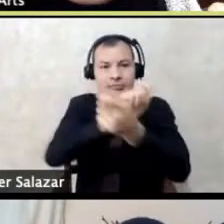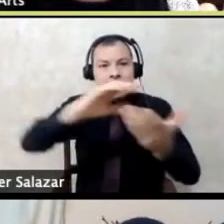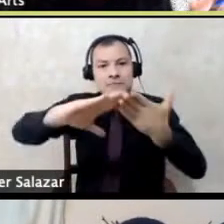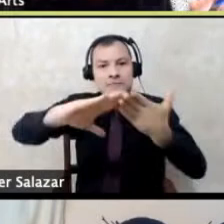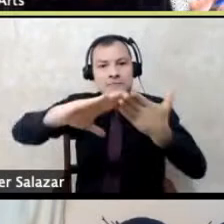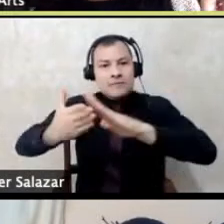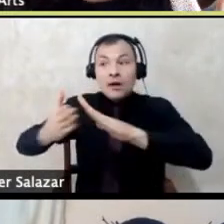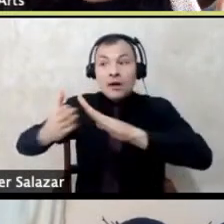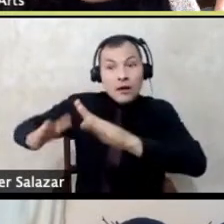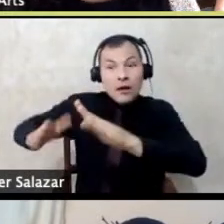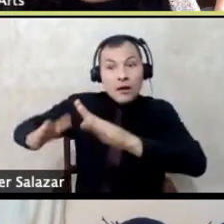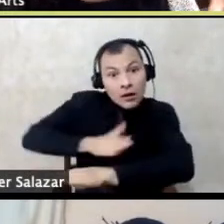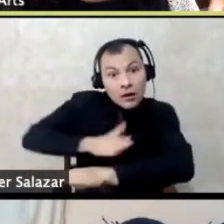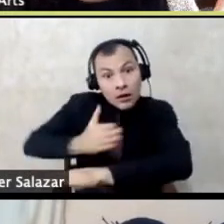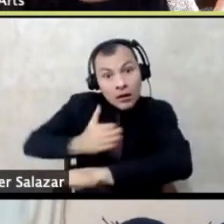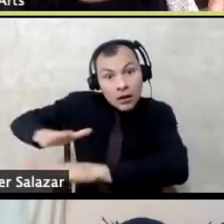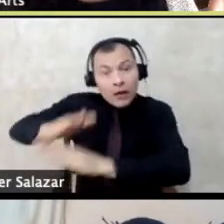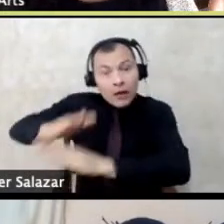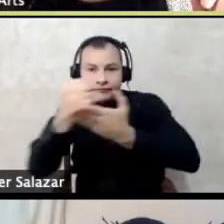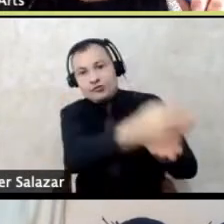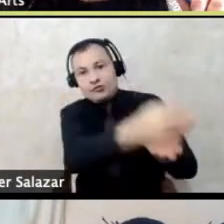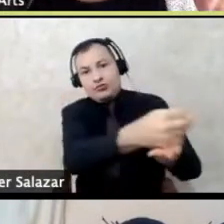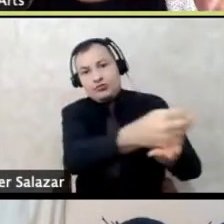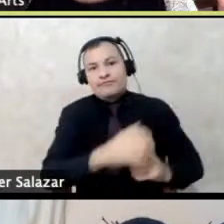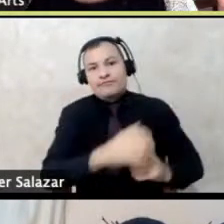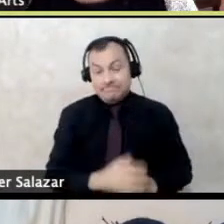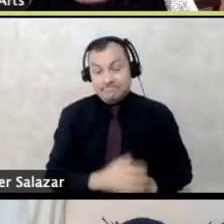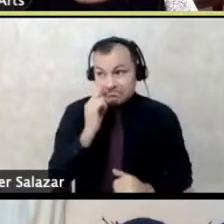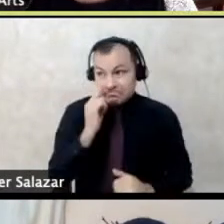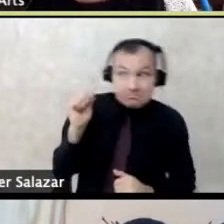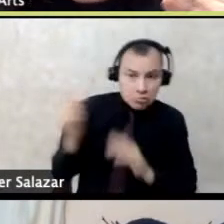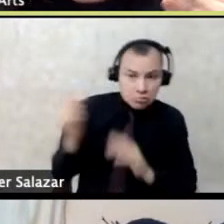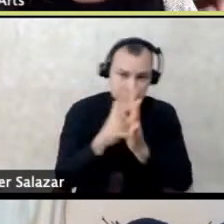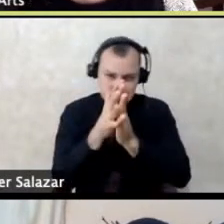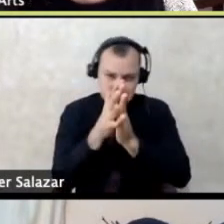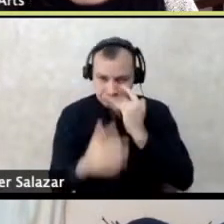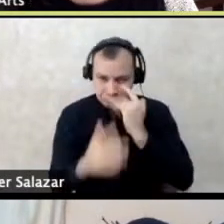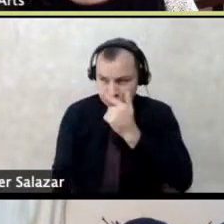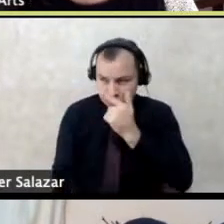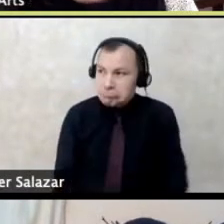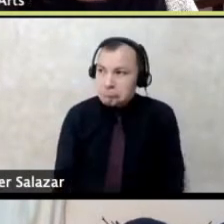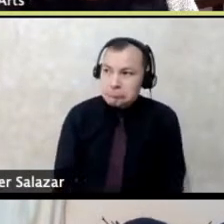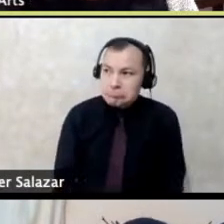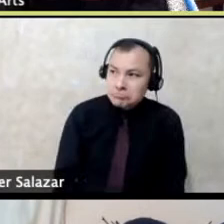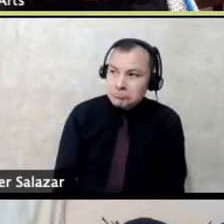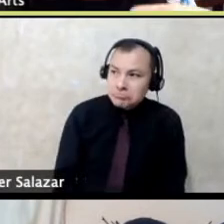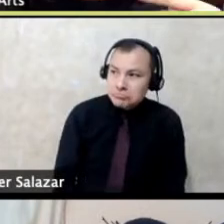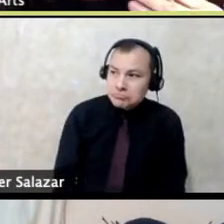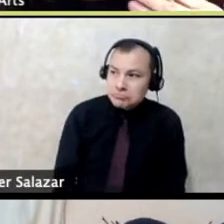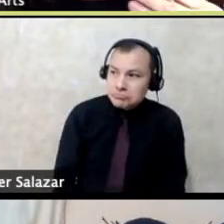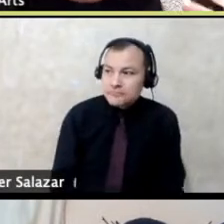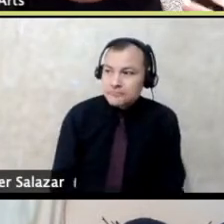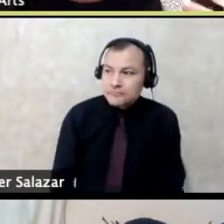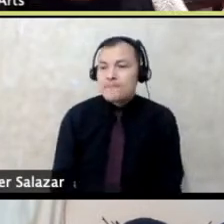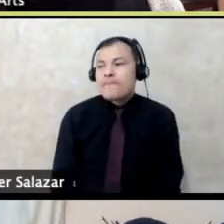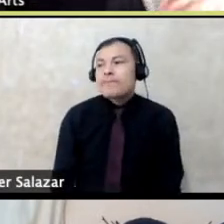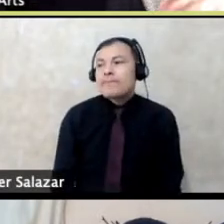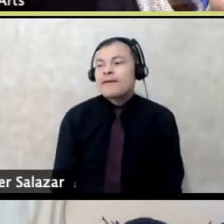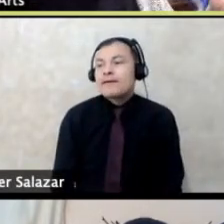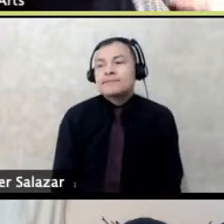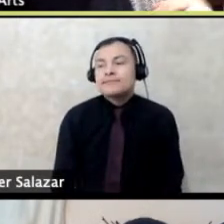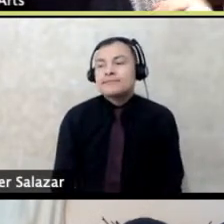we're gonna let Robinson share some of his experience in his process, this process that takes